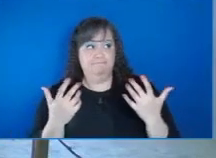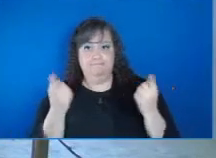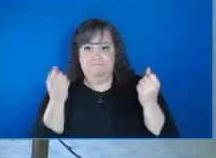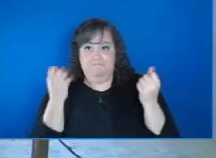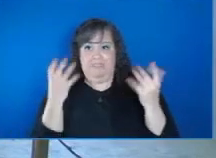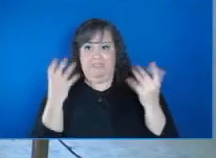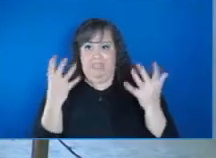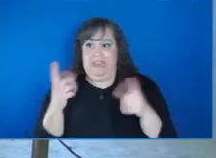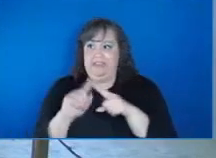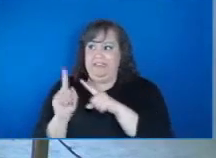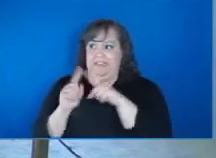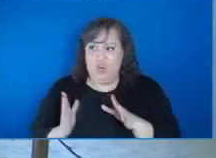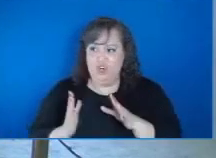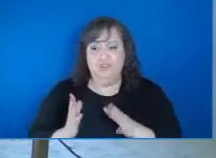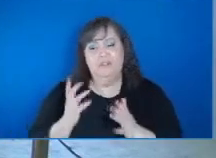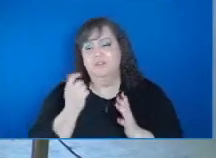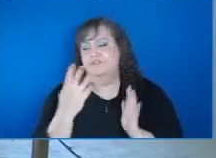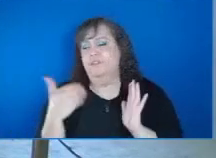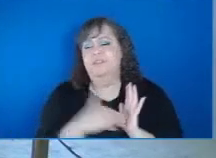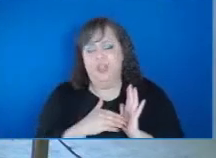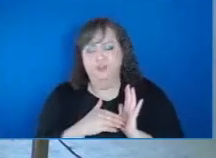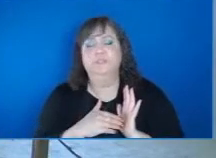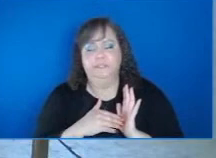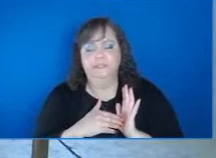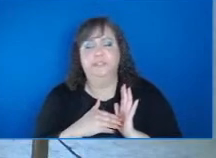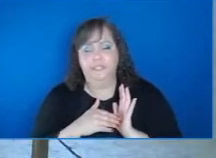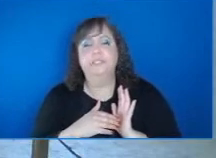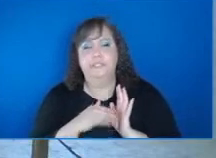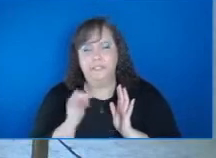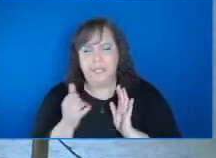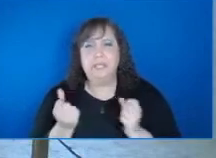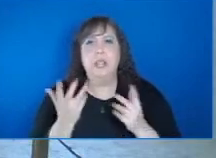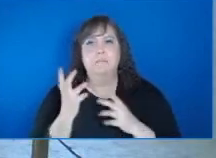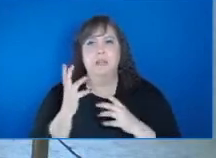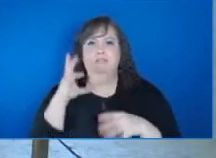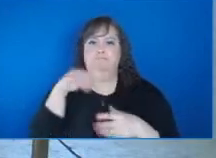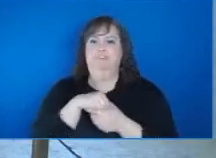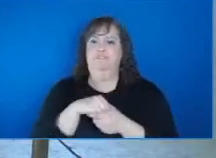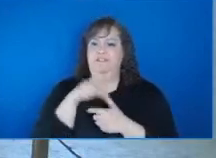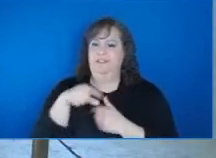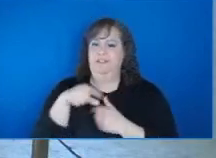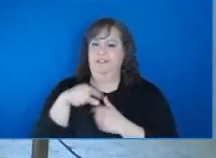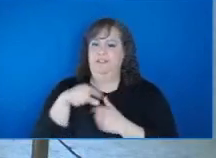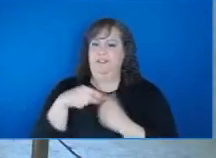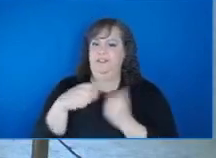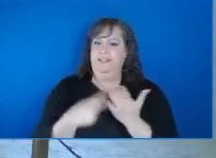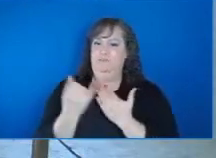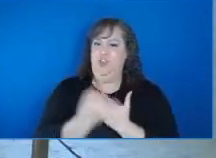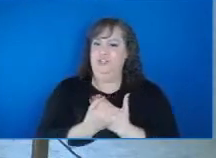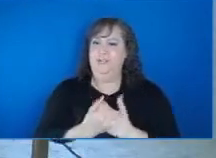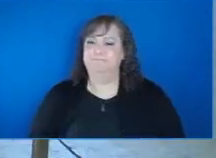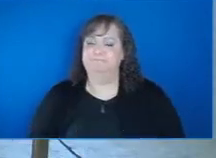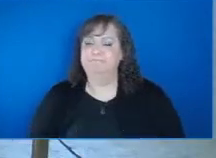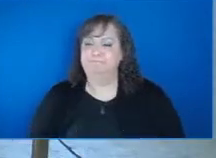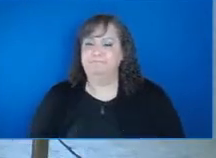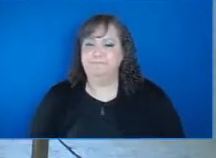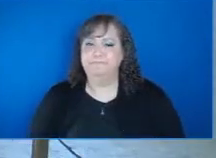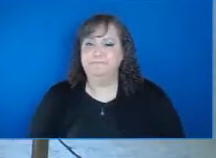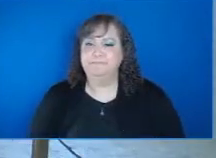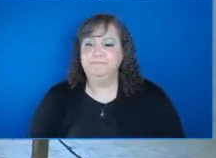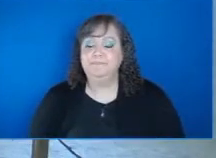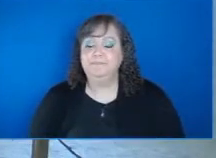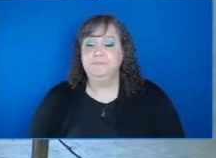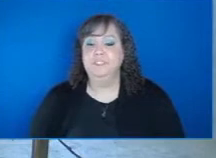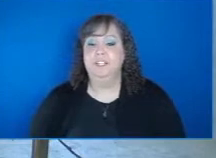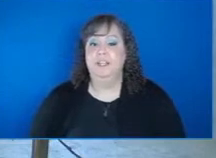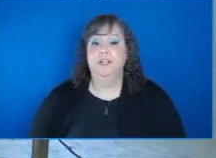really thousands is going to be the right order of magnitude to get there. Okay. So earlier, Lisa, you